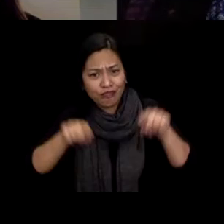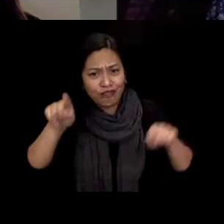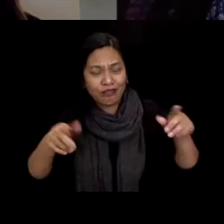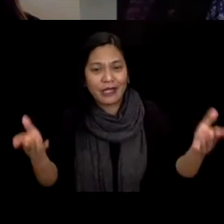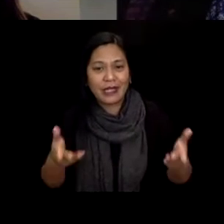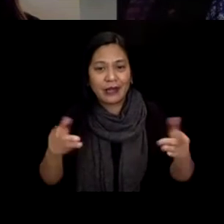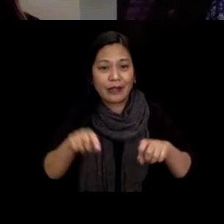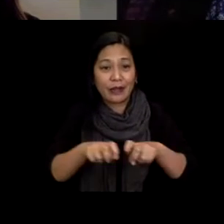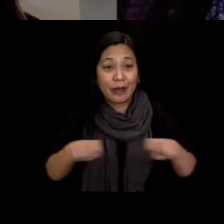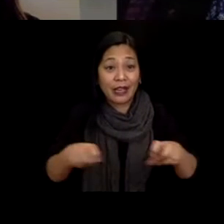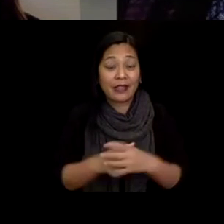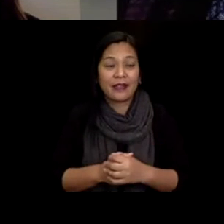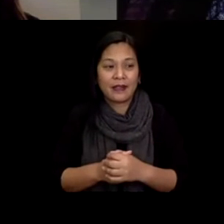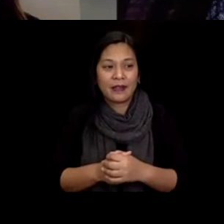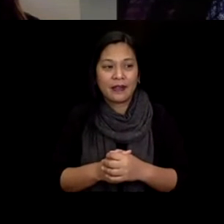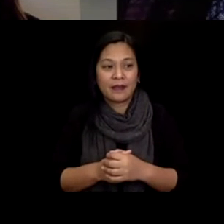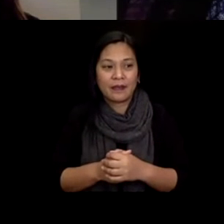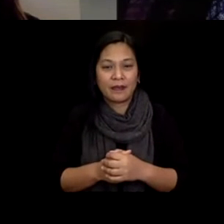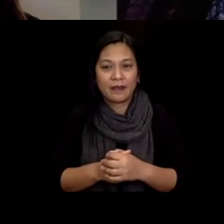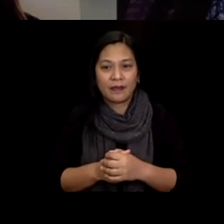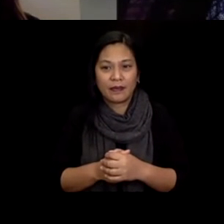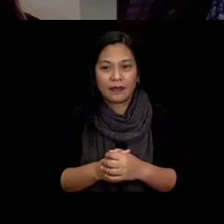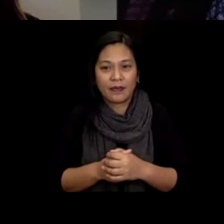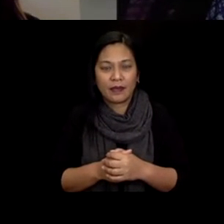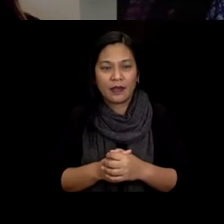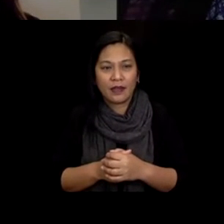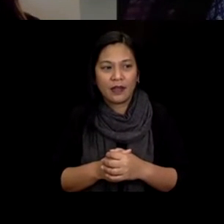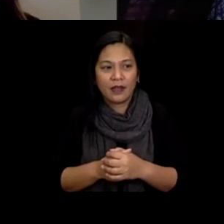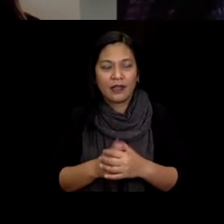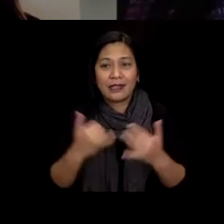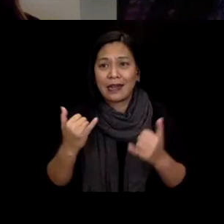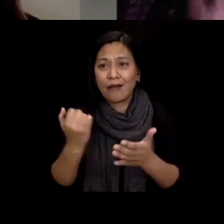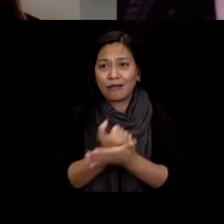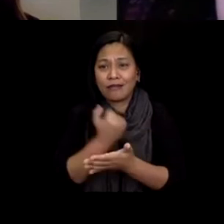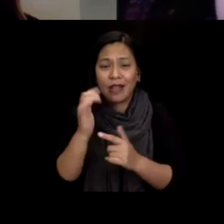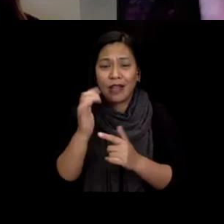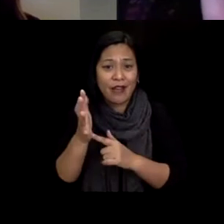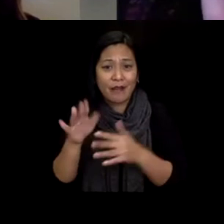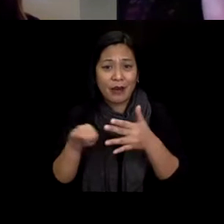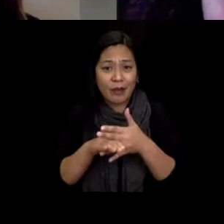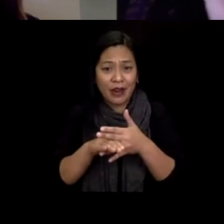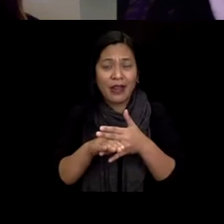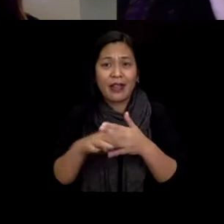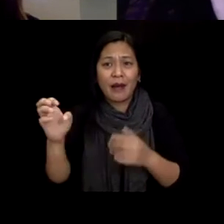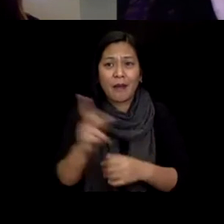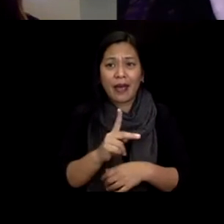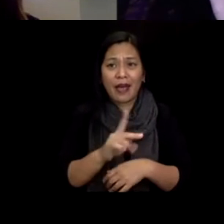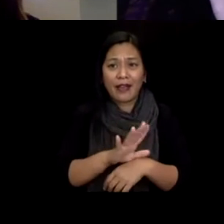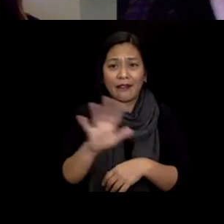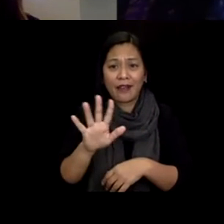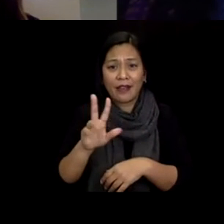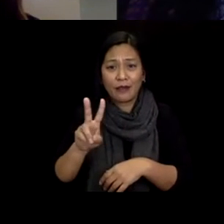And so with that said, let's take a little 5-minute break and return at